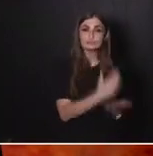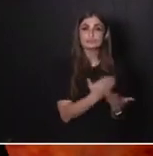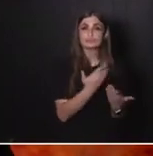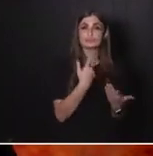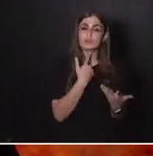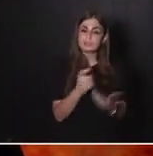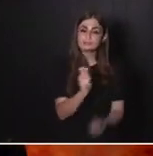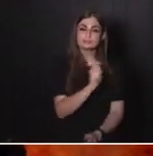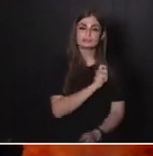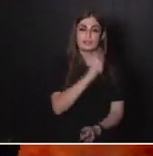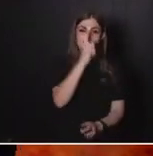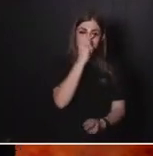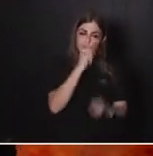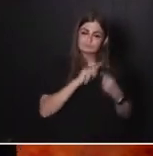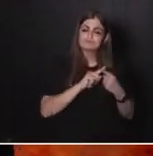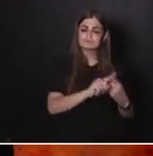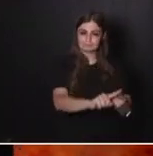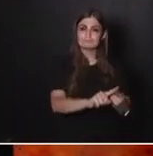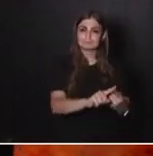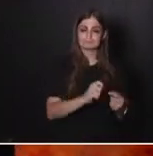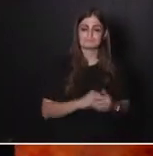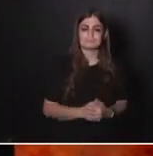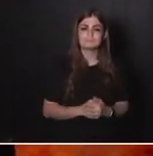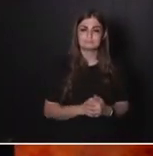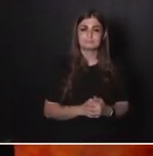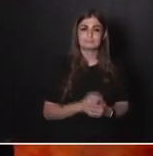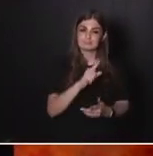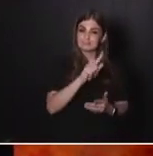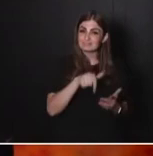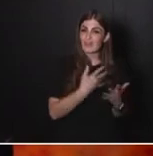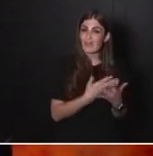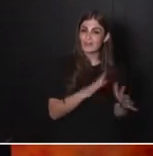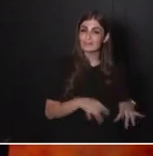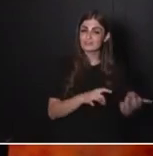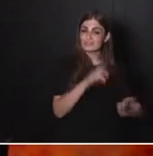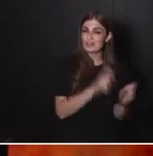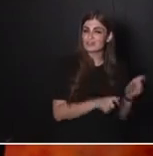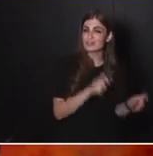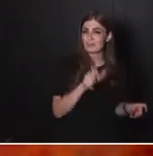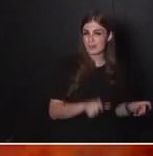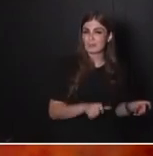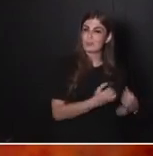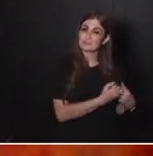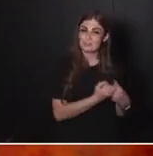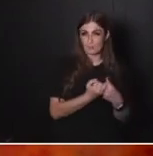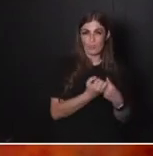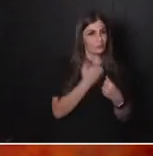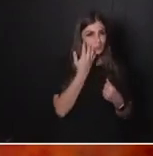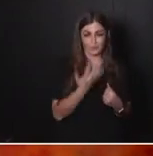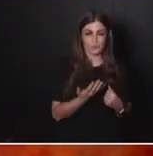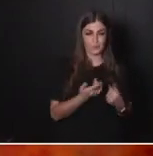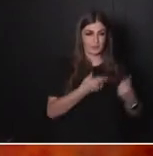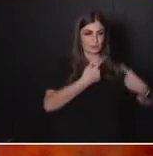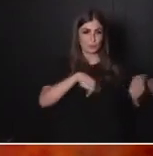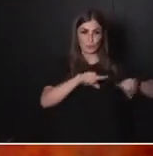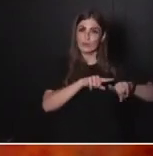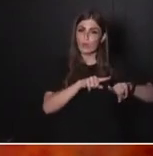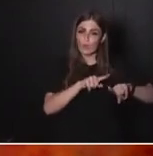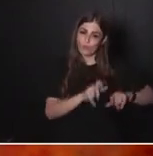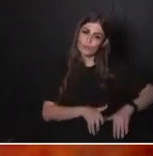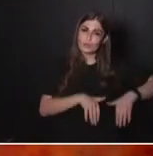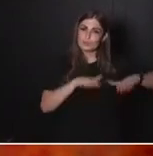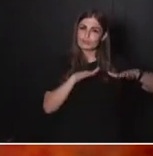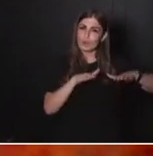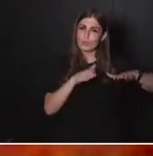his word. He is instinctively on the Australian people's side. You see, we're all a product of where we've grown